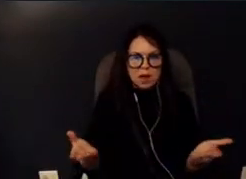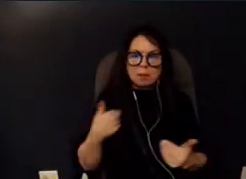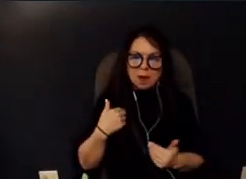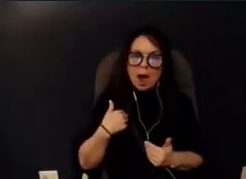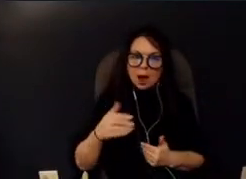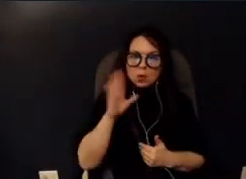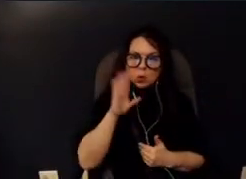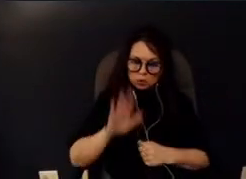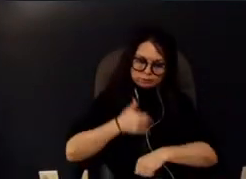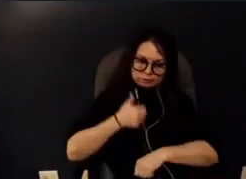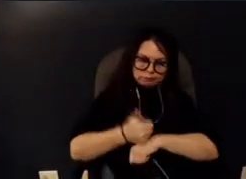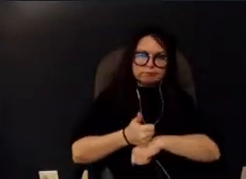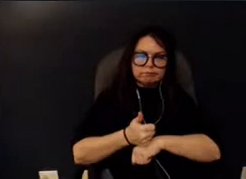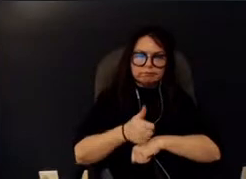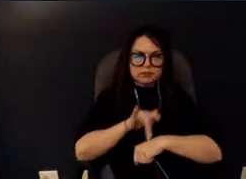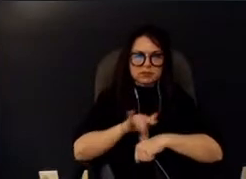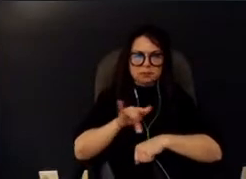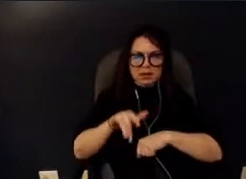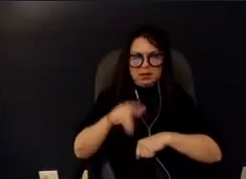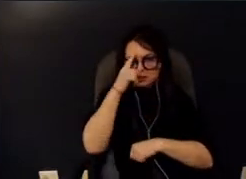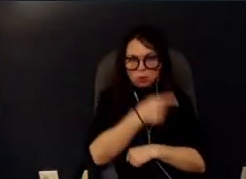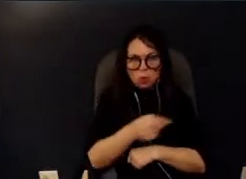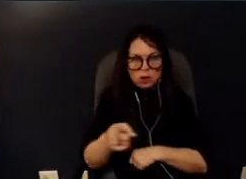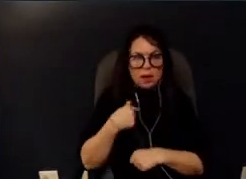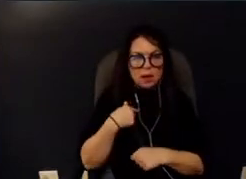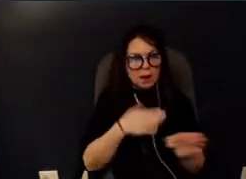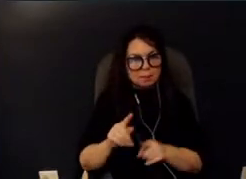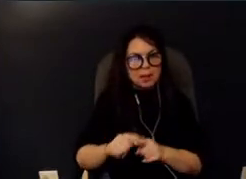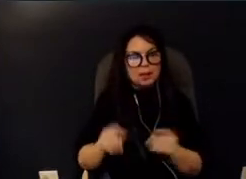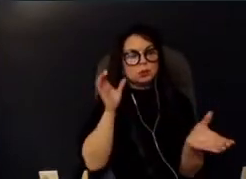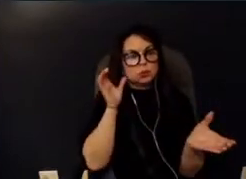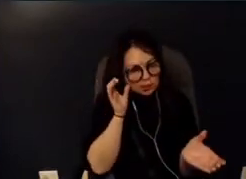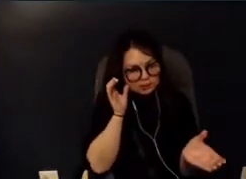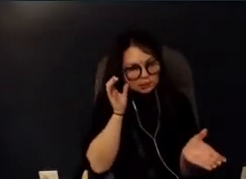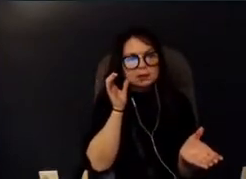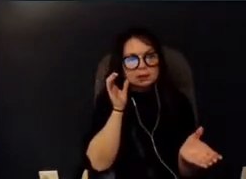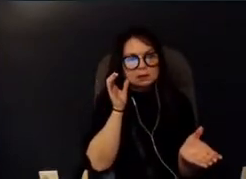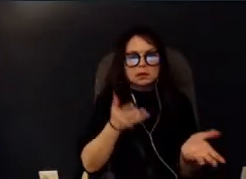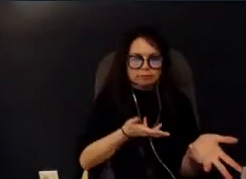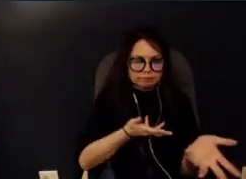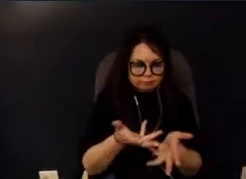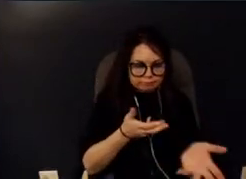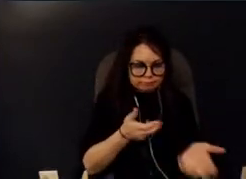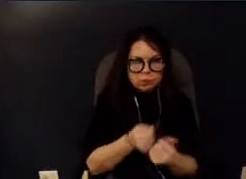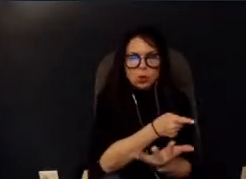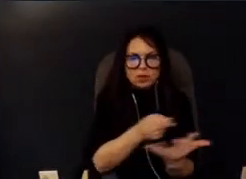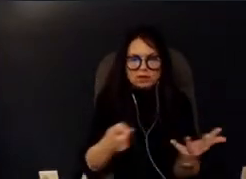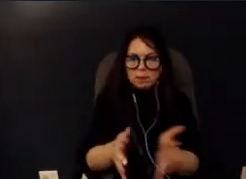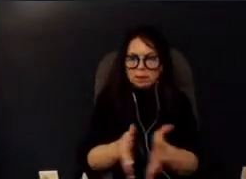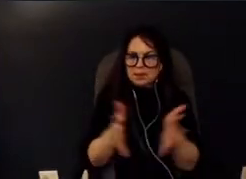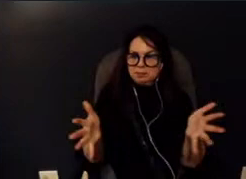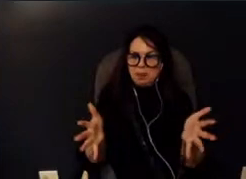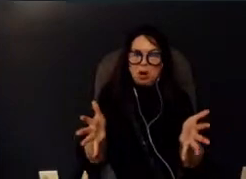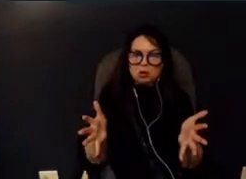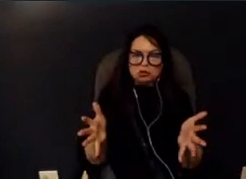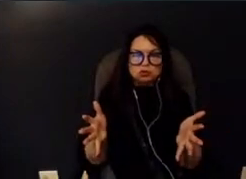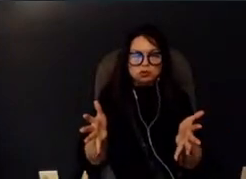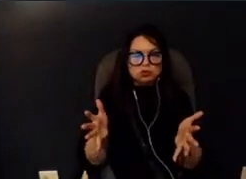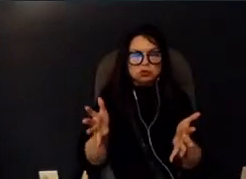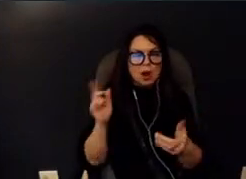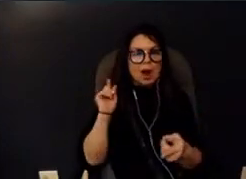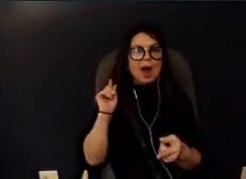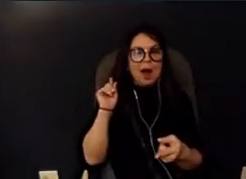listen to them, and I'm going to work with them as much as I can until we reach a result. But ultimately, you know, out of all